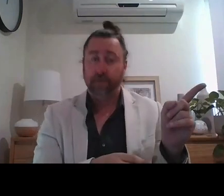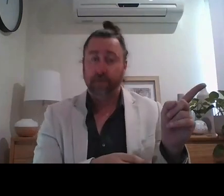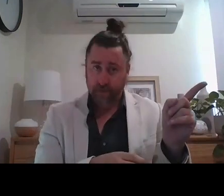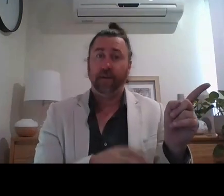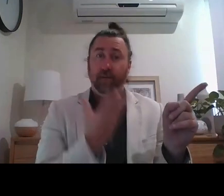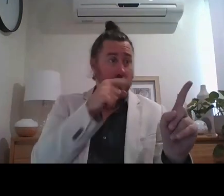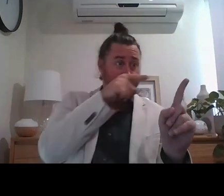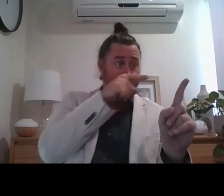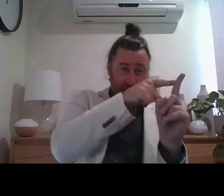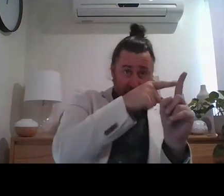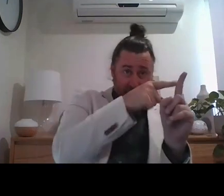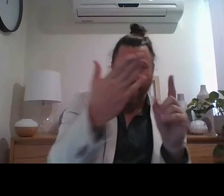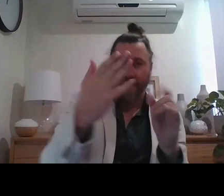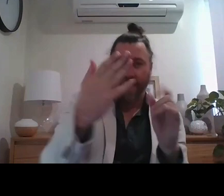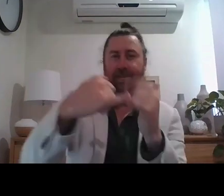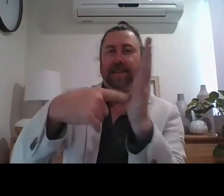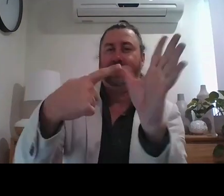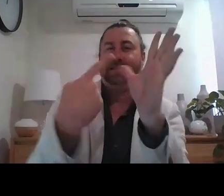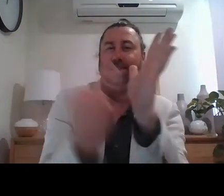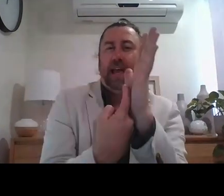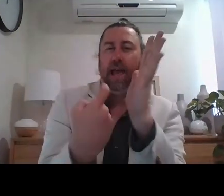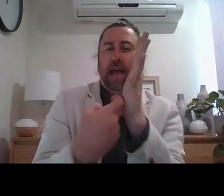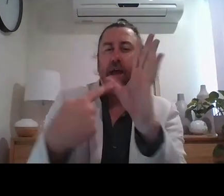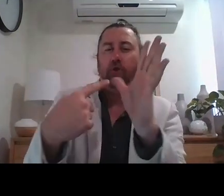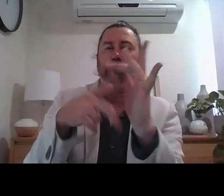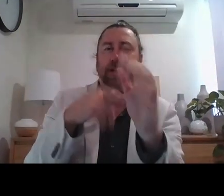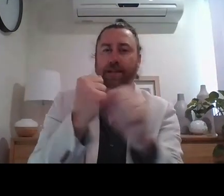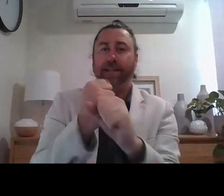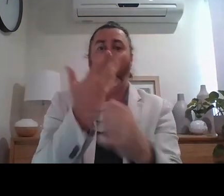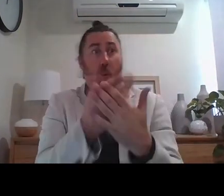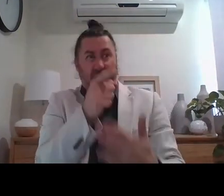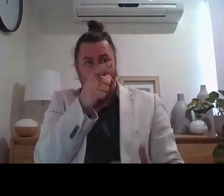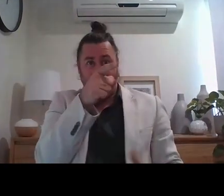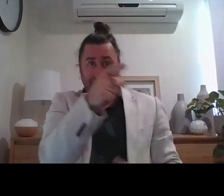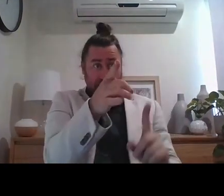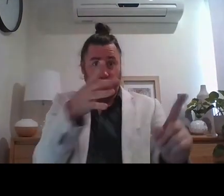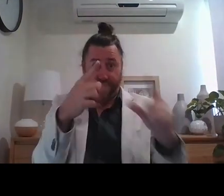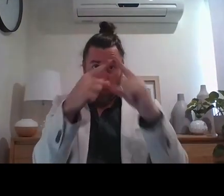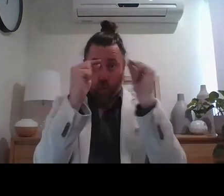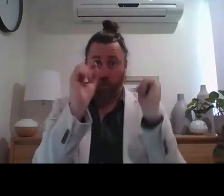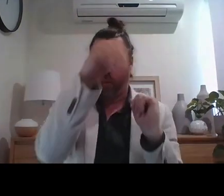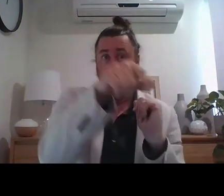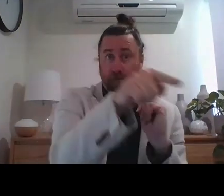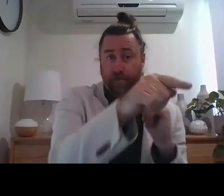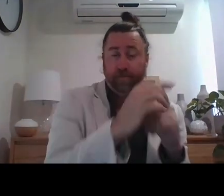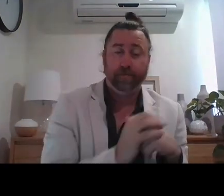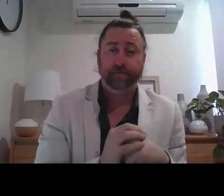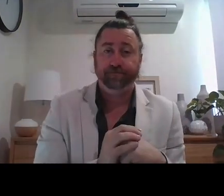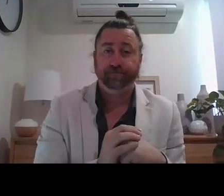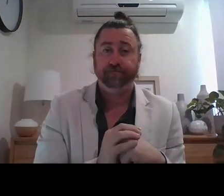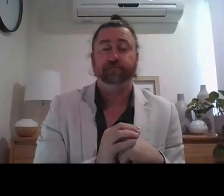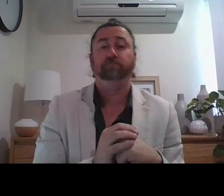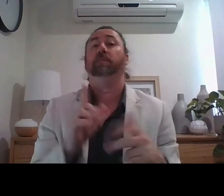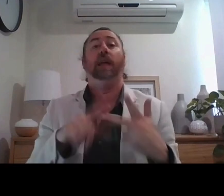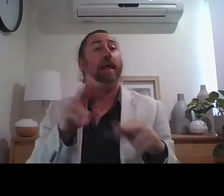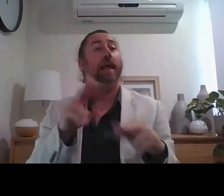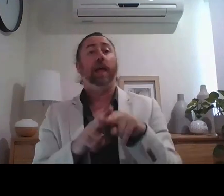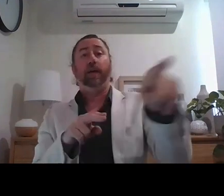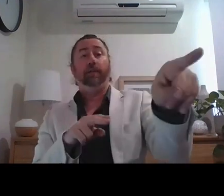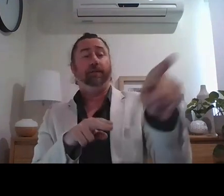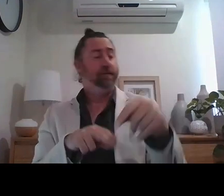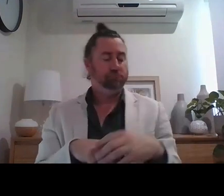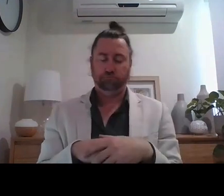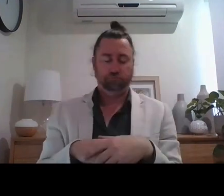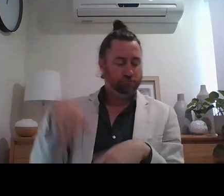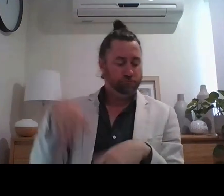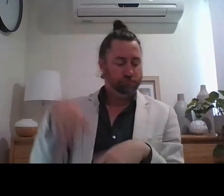to each aged care home based on the experience of their residents. If an aged care home refuses to allow